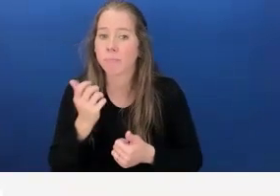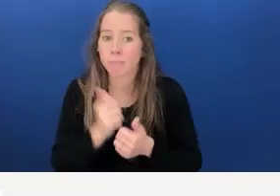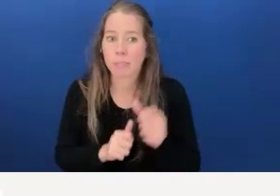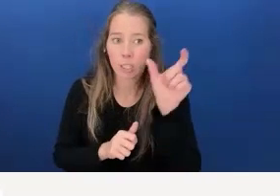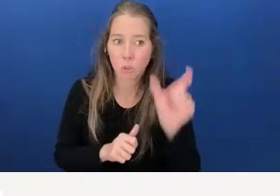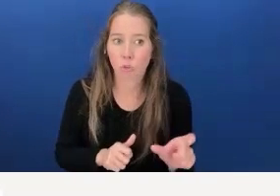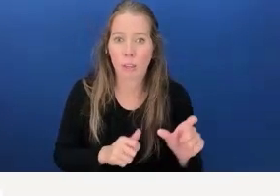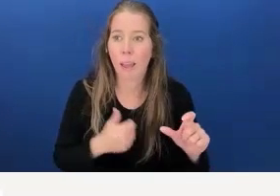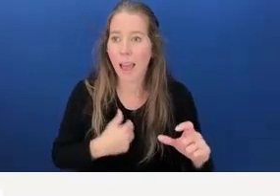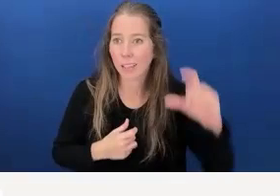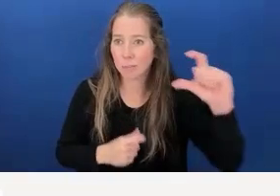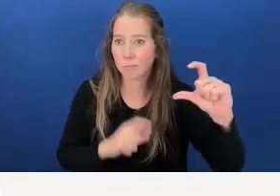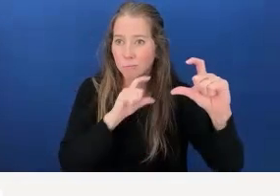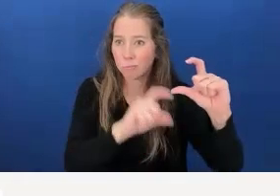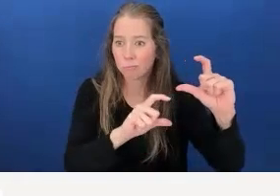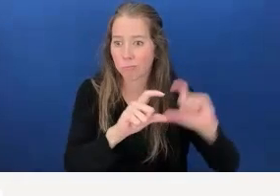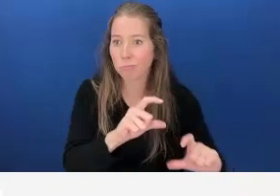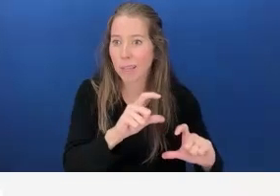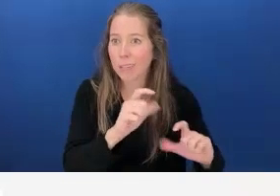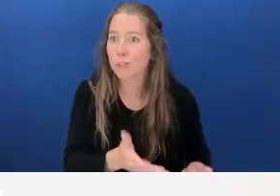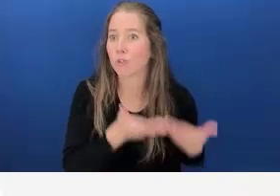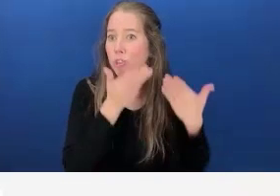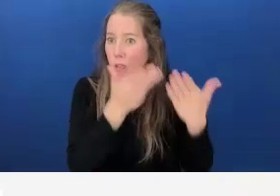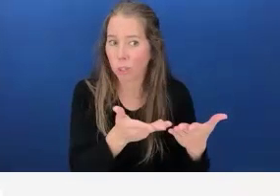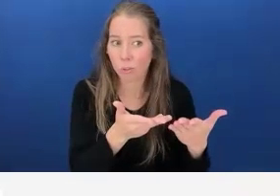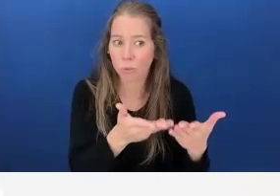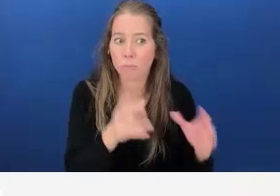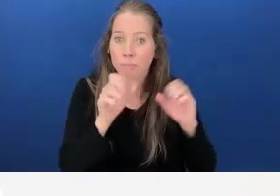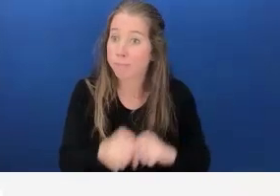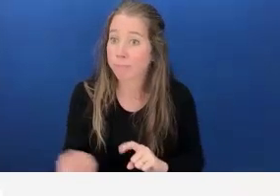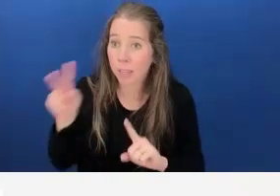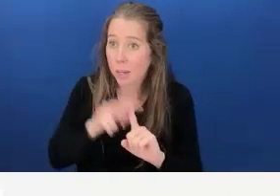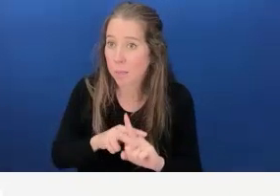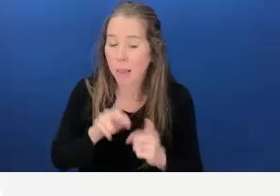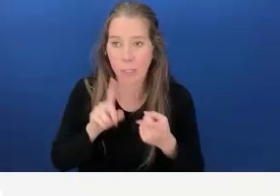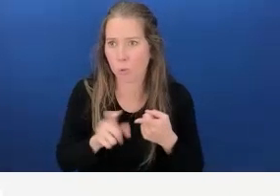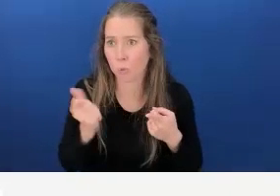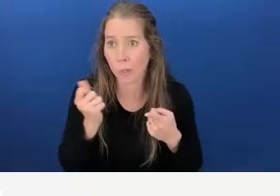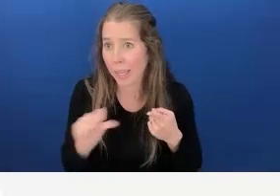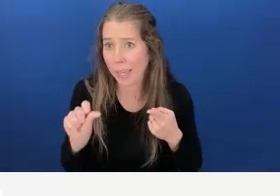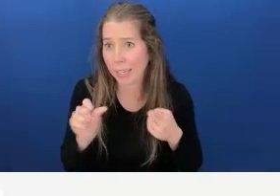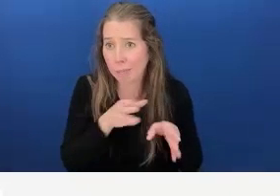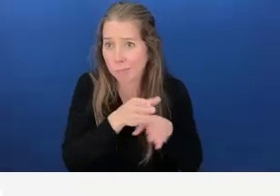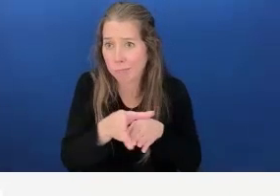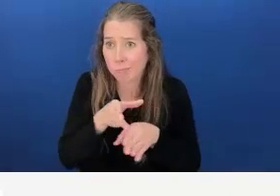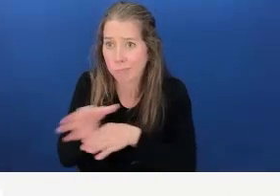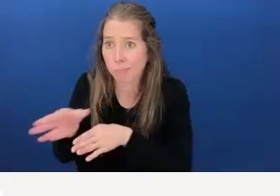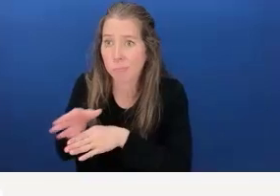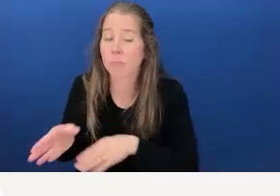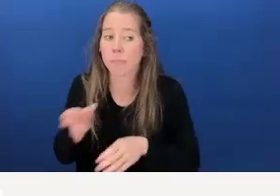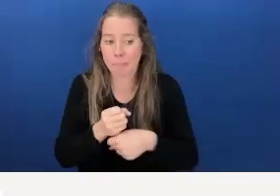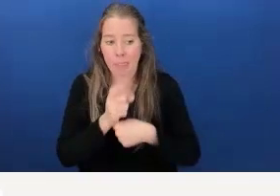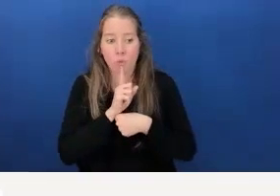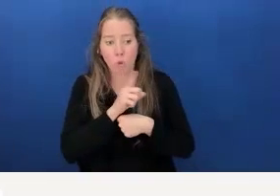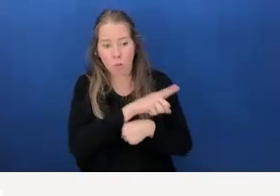of concrete suggestions that can be applied to any discipline to ensure learners